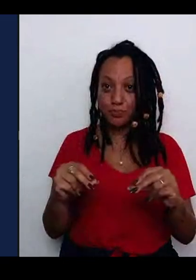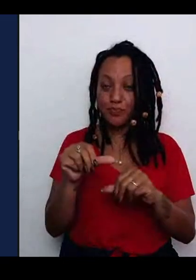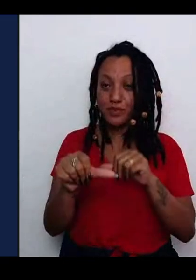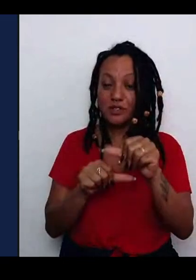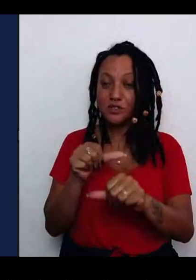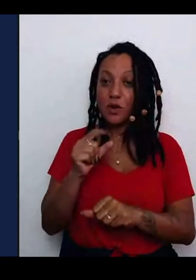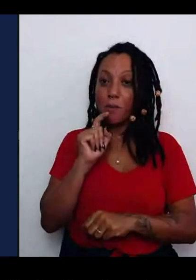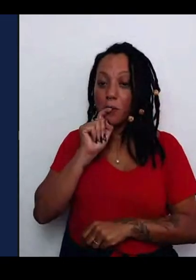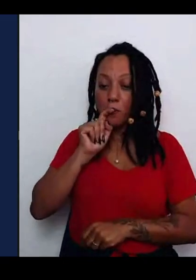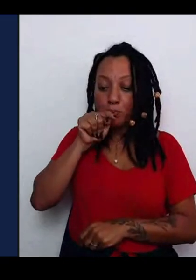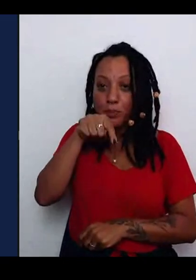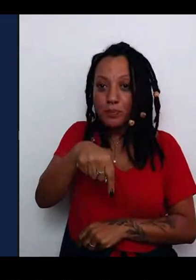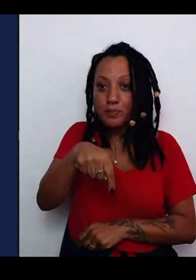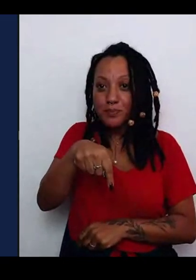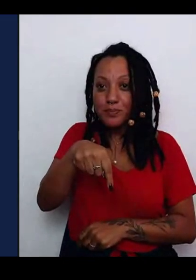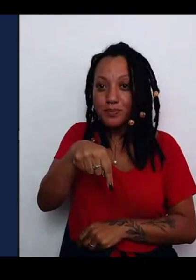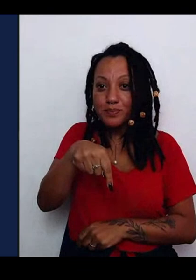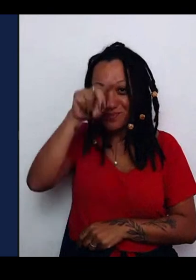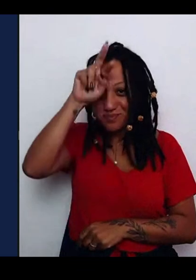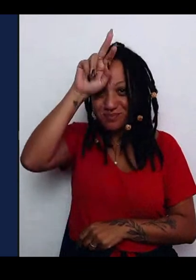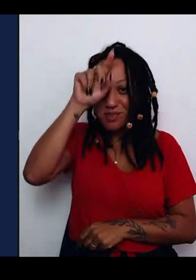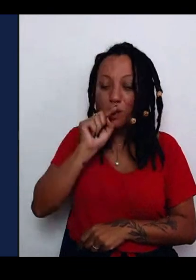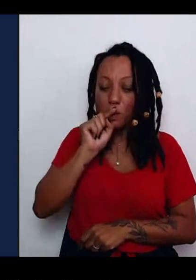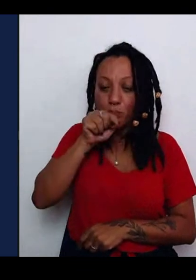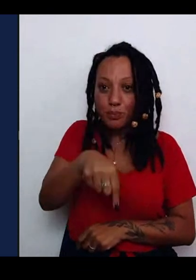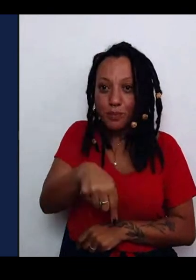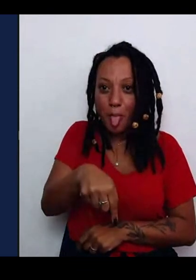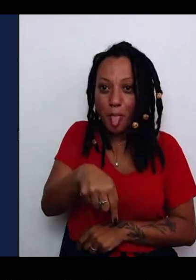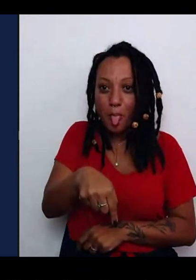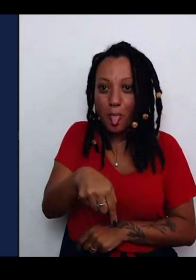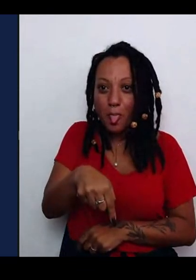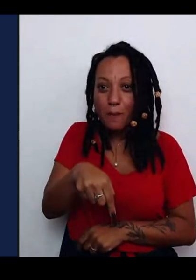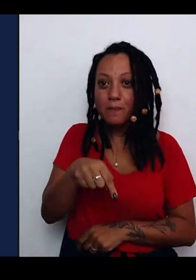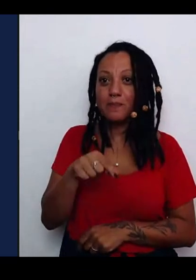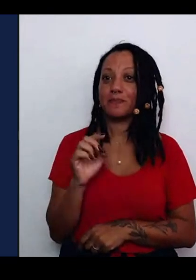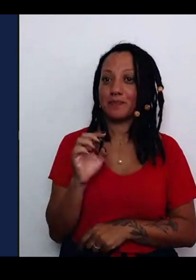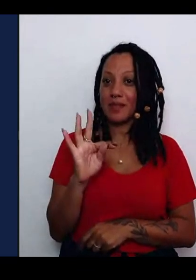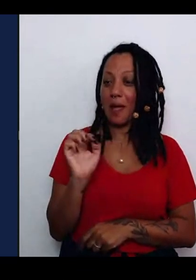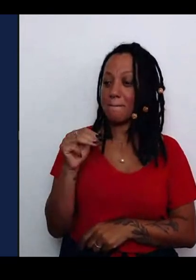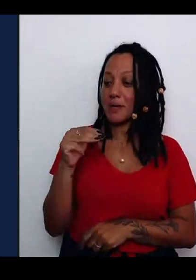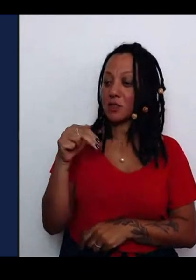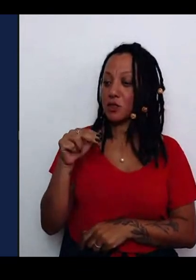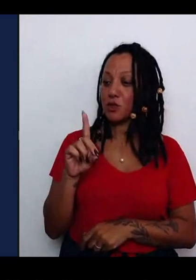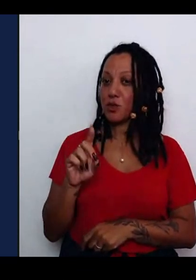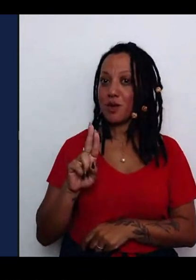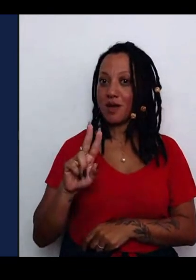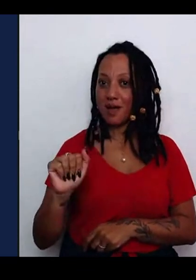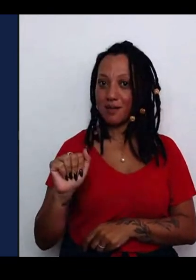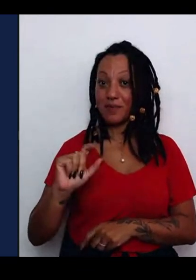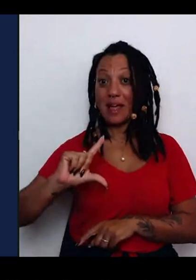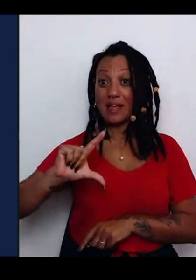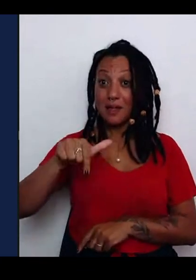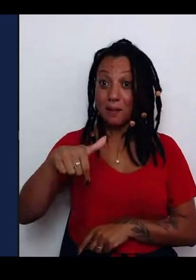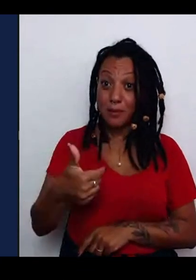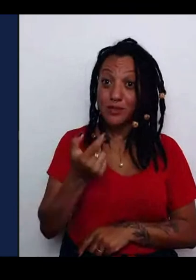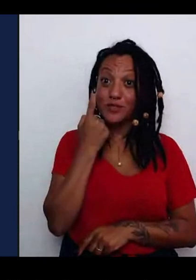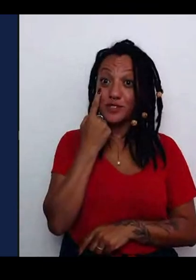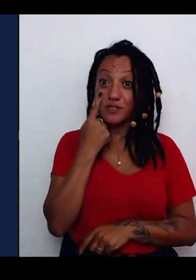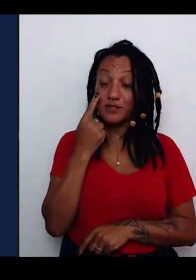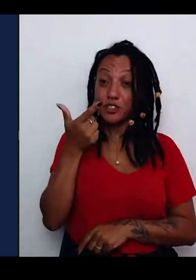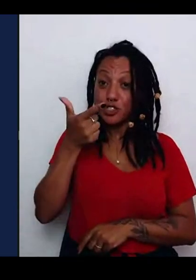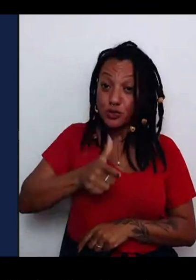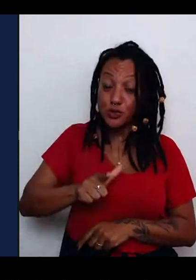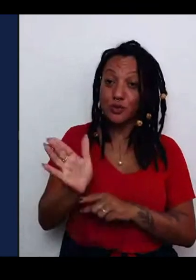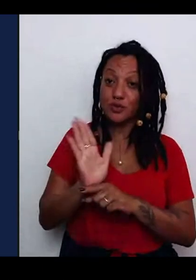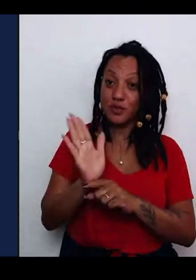caretakers and to images of this again Robbins and fox that is being predicted um at this